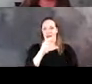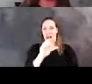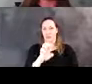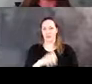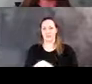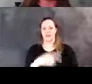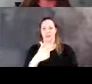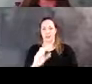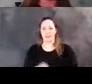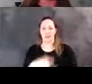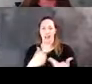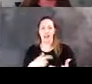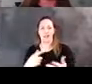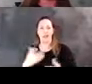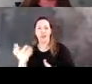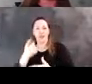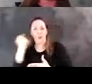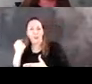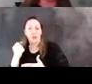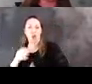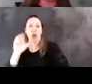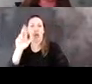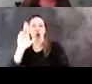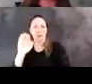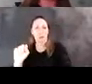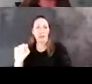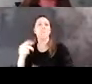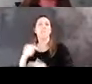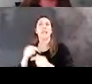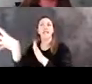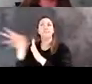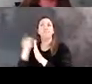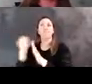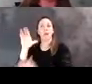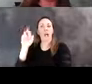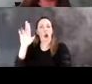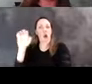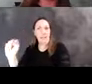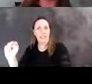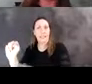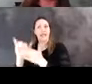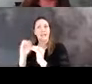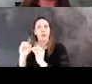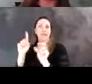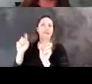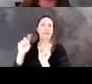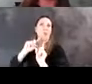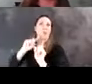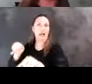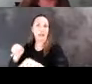carbon is basically taking carbon dioxide out of the air. So that one is a little bit more reactive, but together